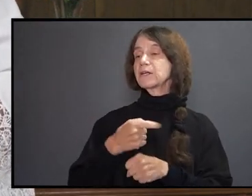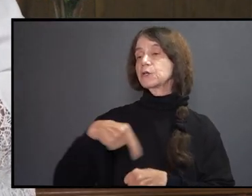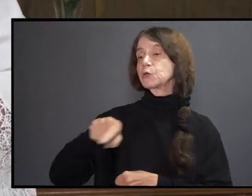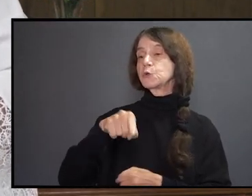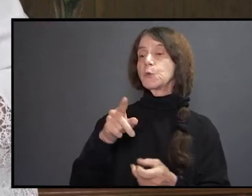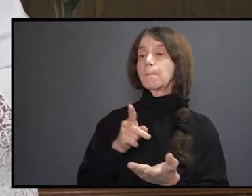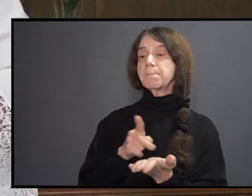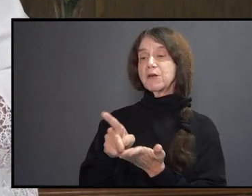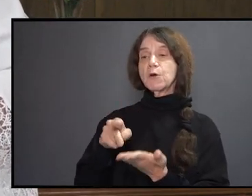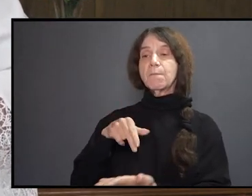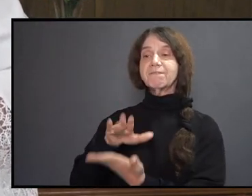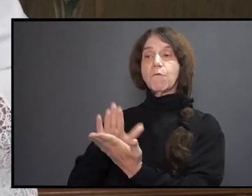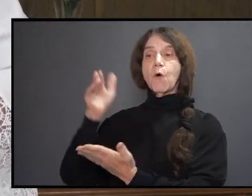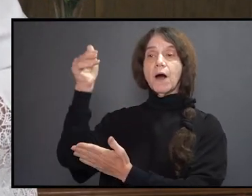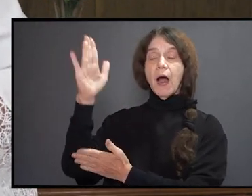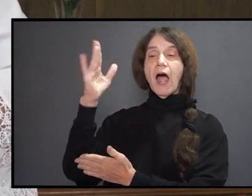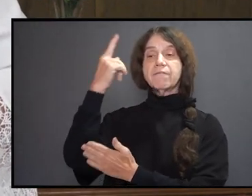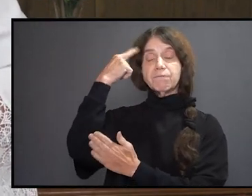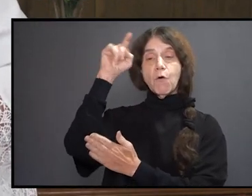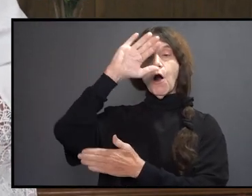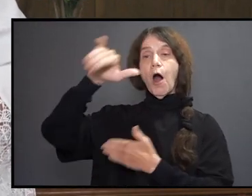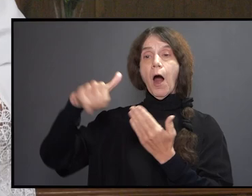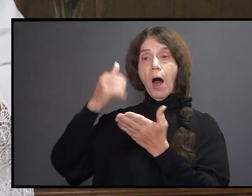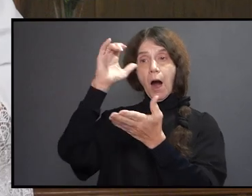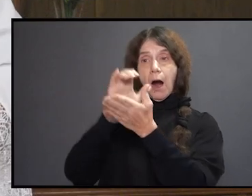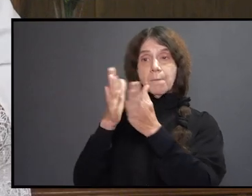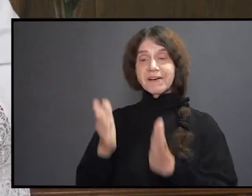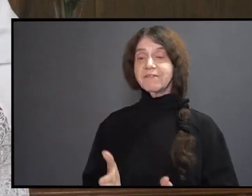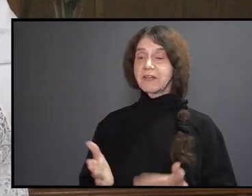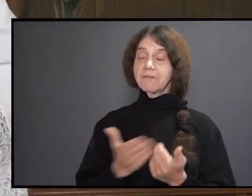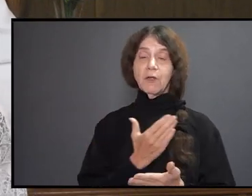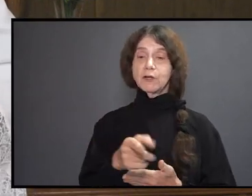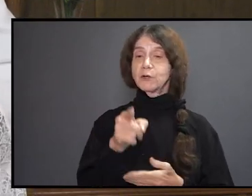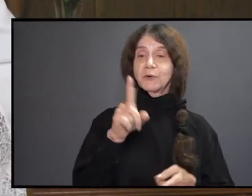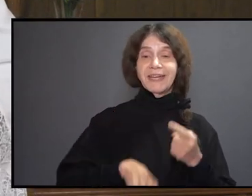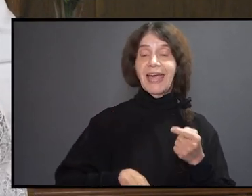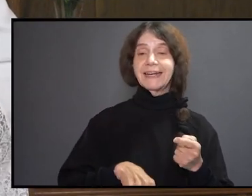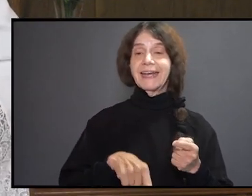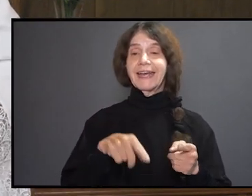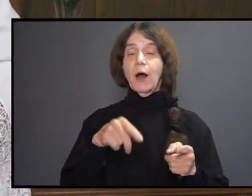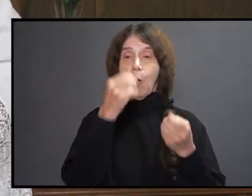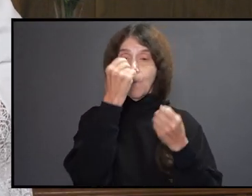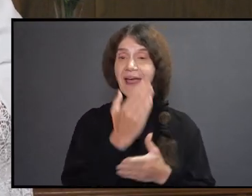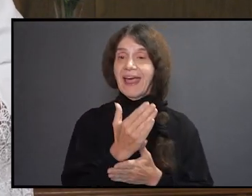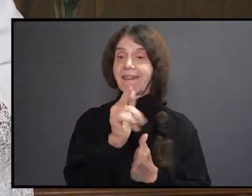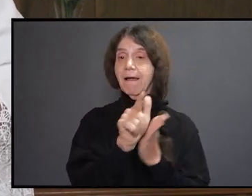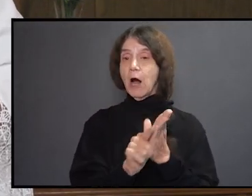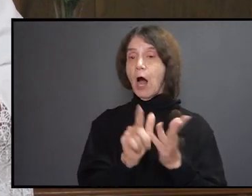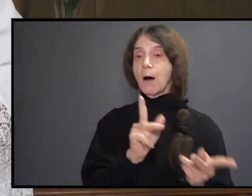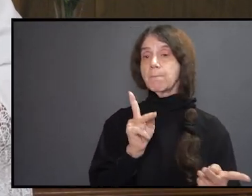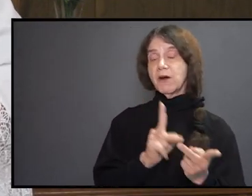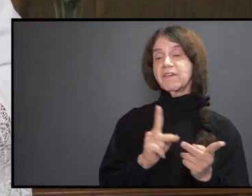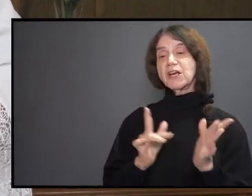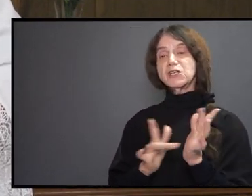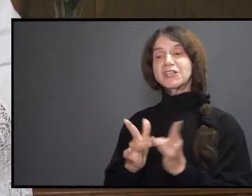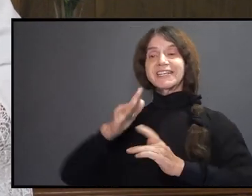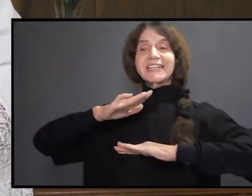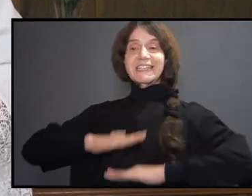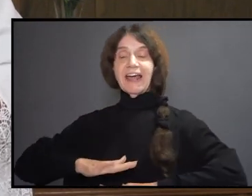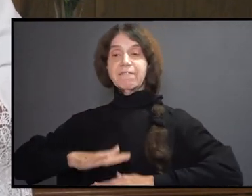eyes of God for all who believe this. Though you could not keep God's law, Jesus has done it